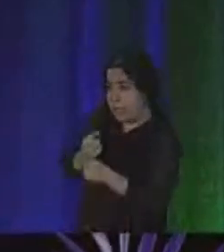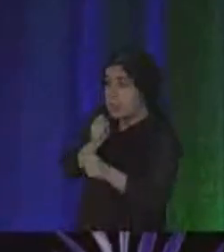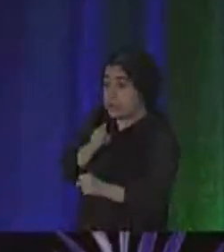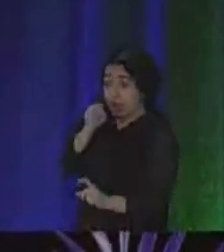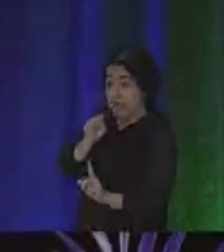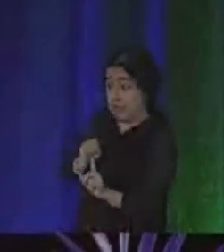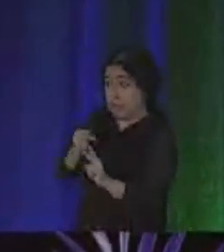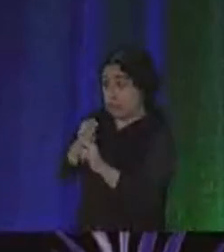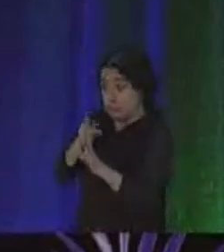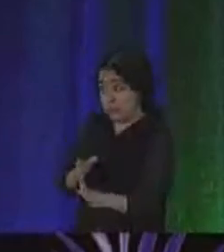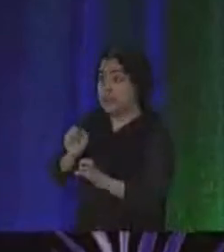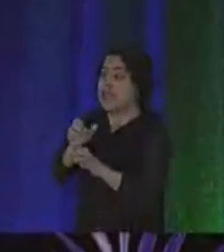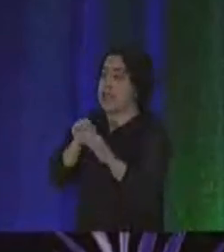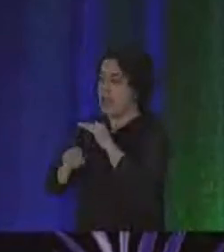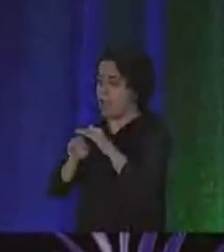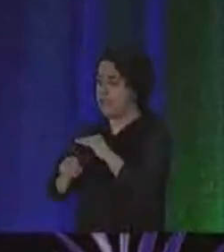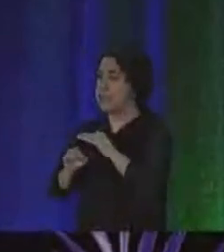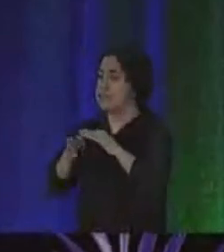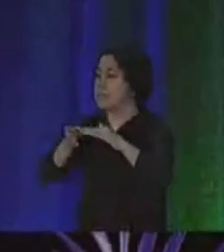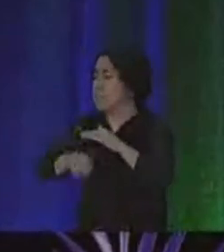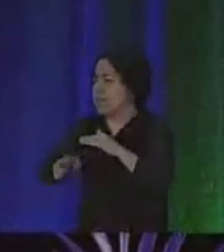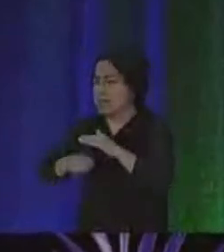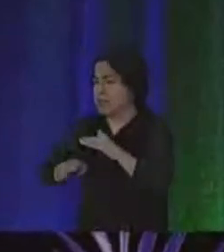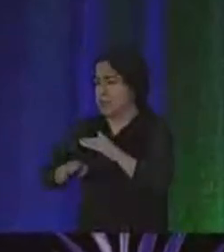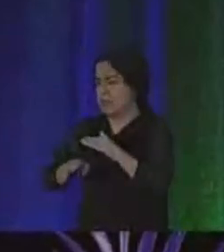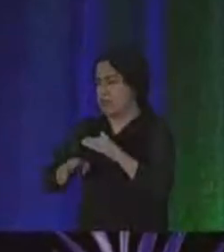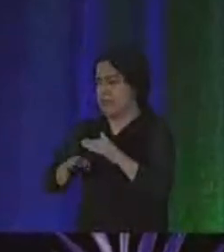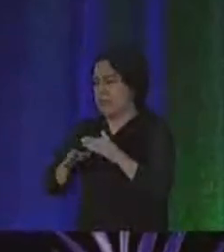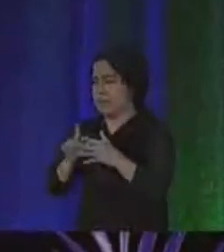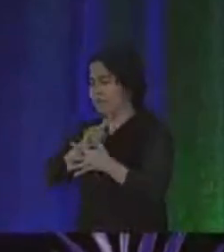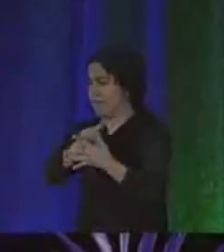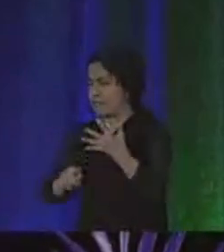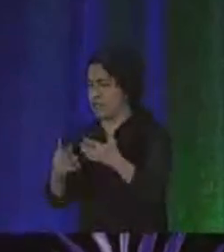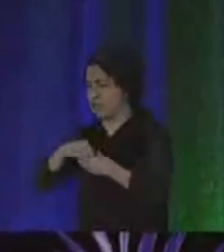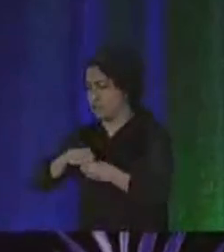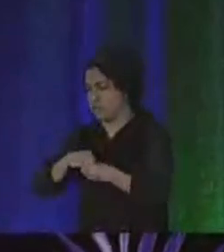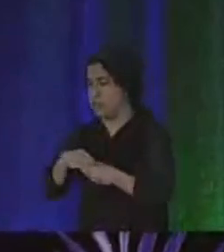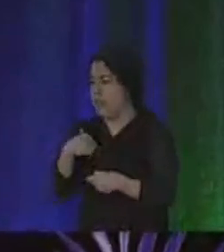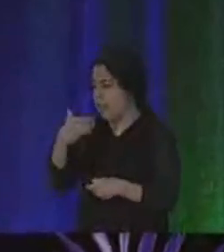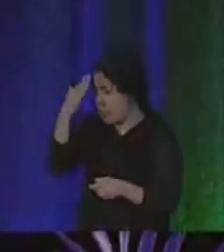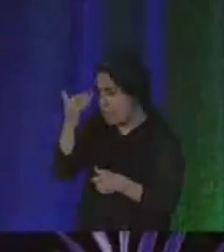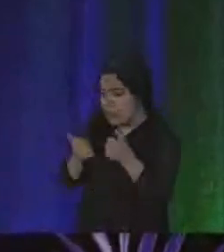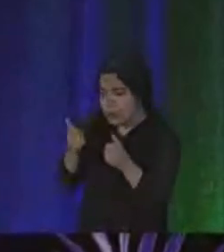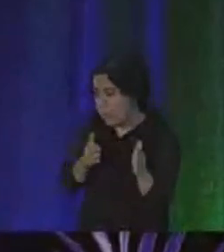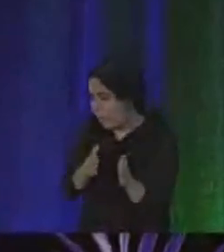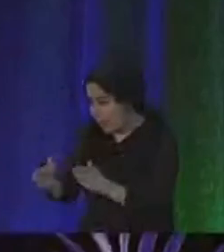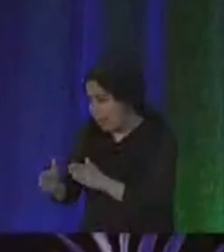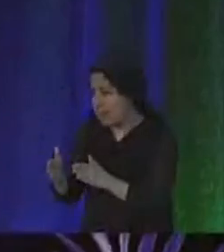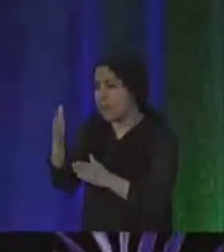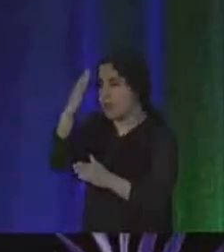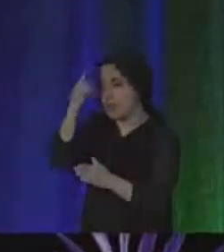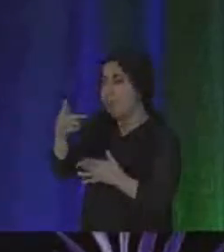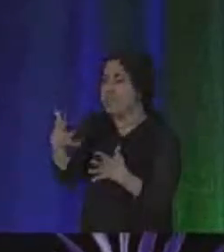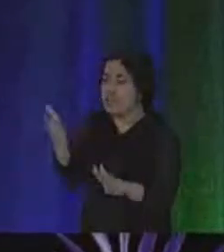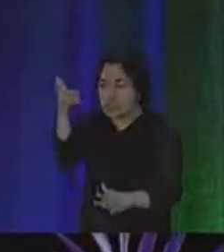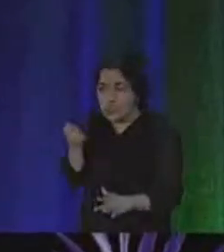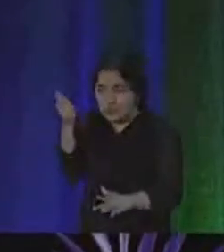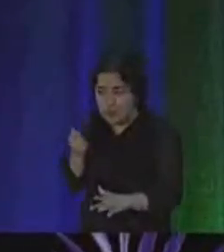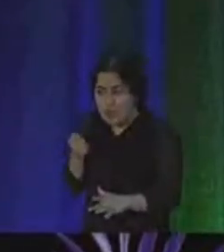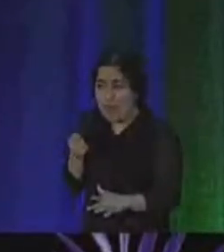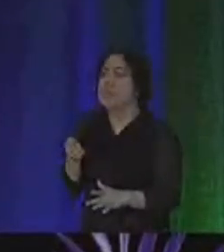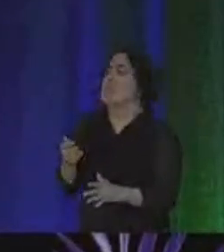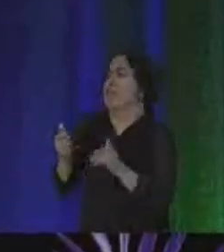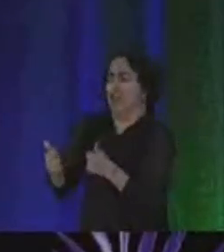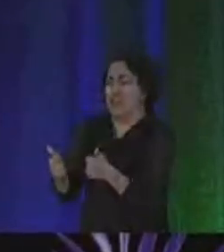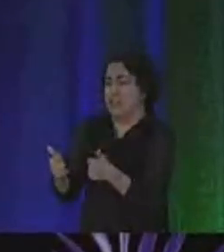user can access basic features, all right? I know what plan they're on. I know that they've subscribed to my service. We're good to go.